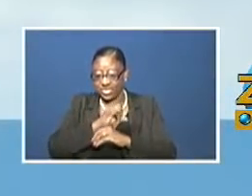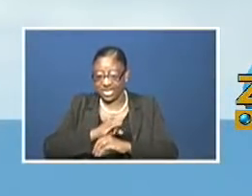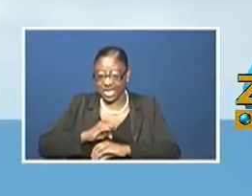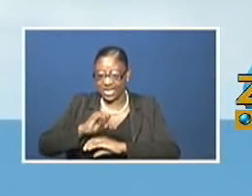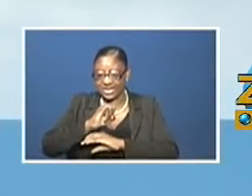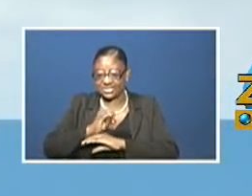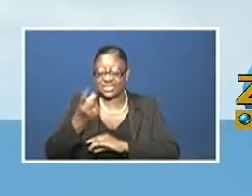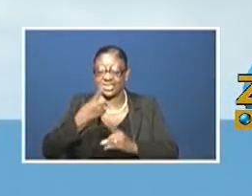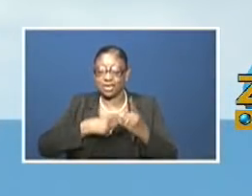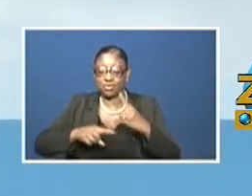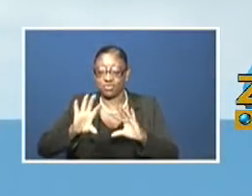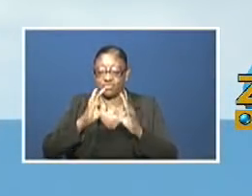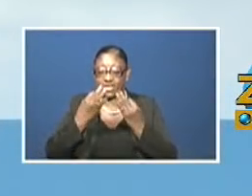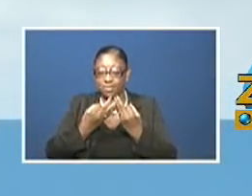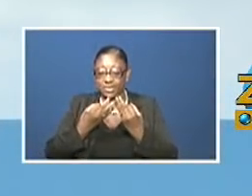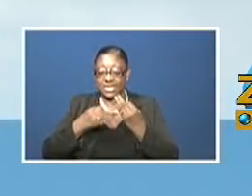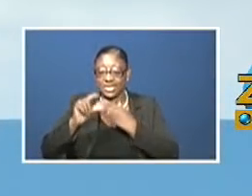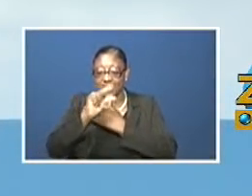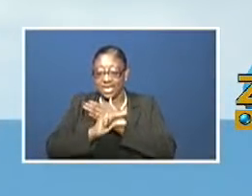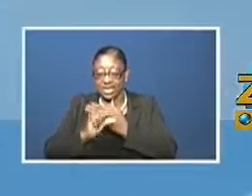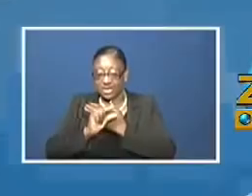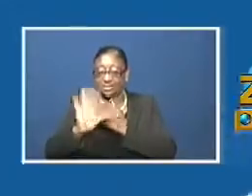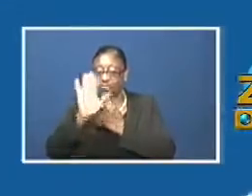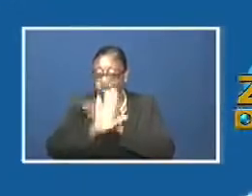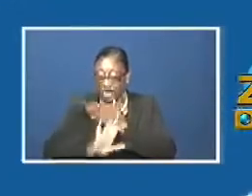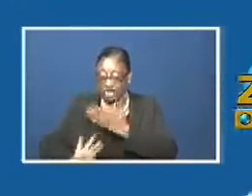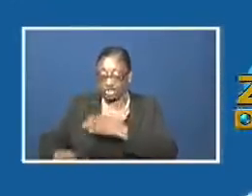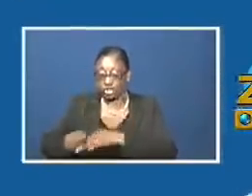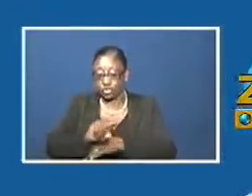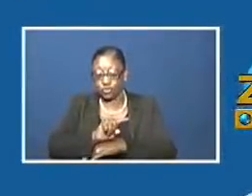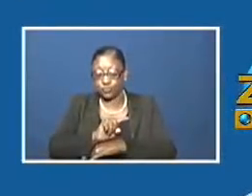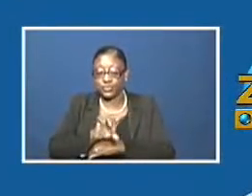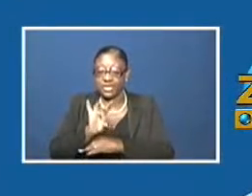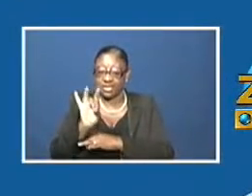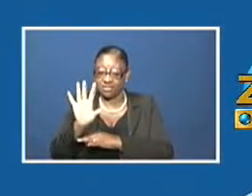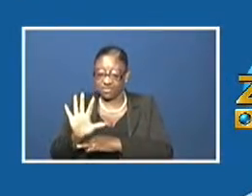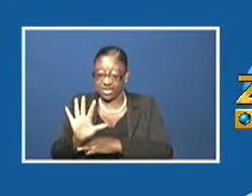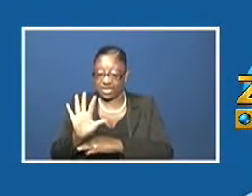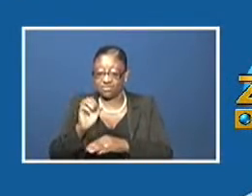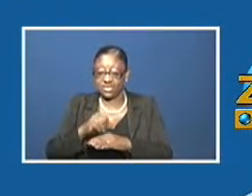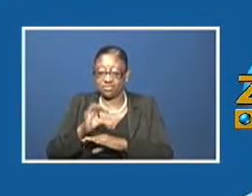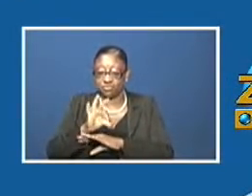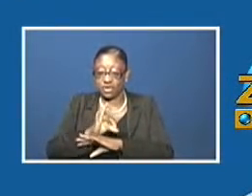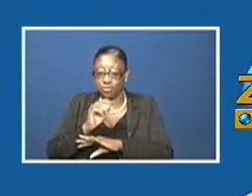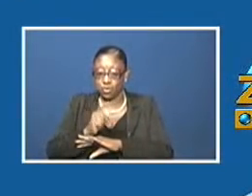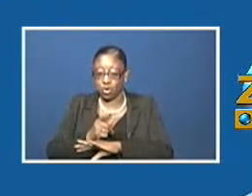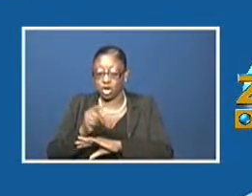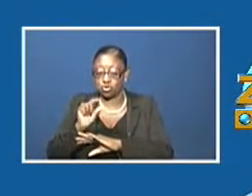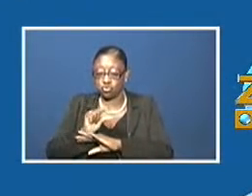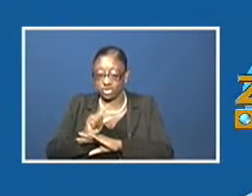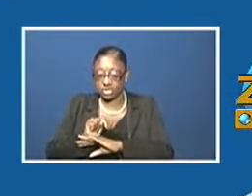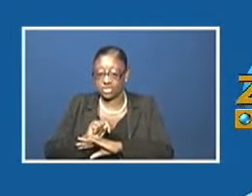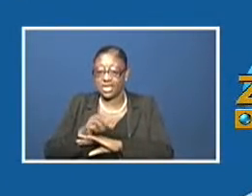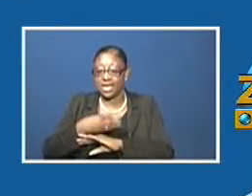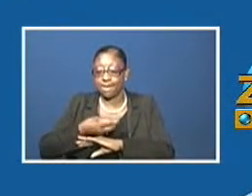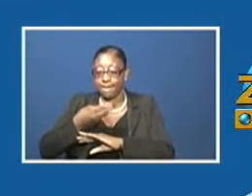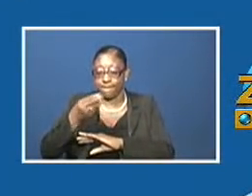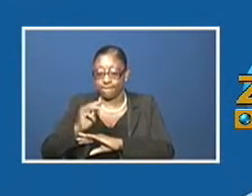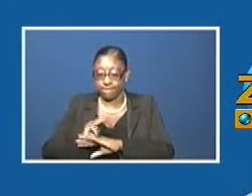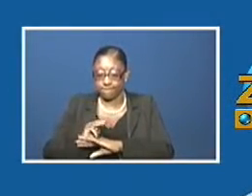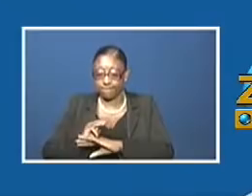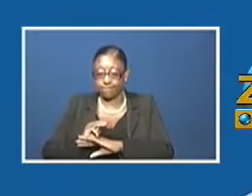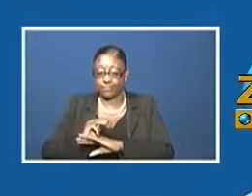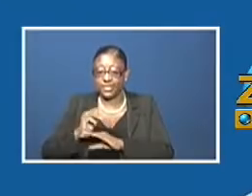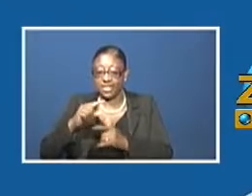brought to you by Family Guardian Insurance Company. We're protecting you. 85 degrees in Freeport, Grand Bahama, Grand Toll, Key, and Marsh